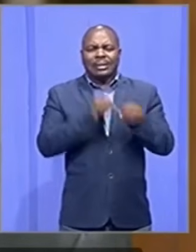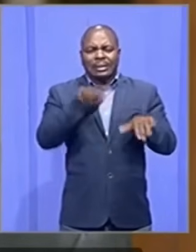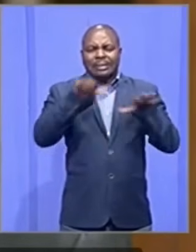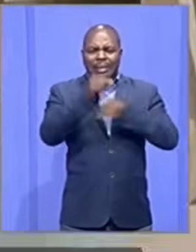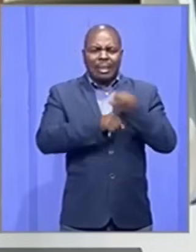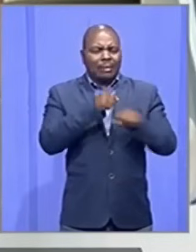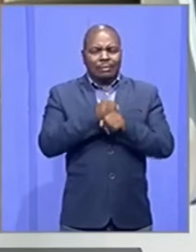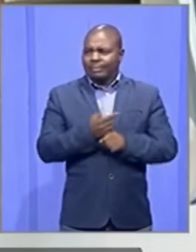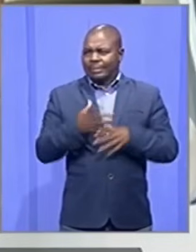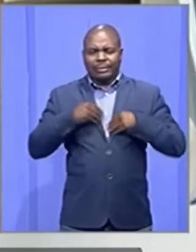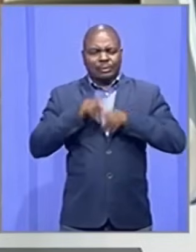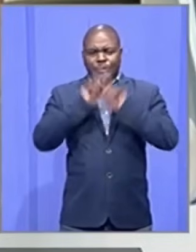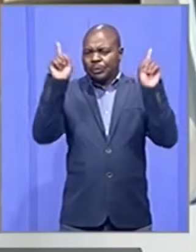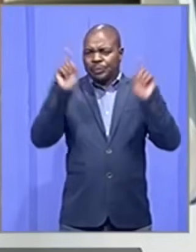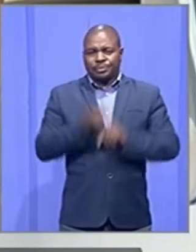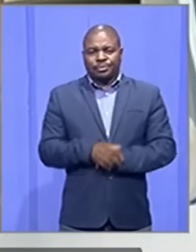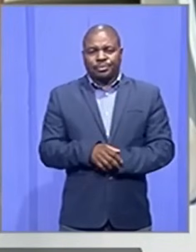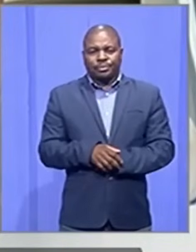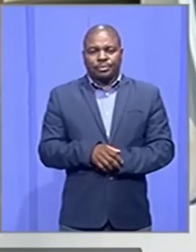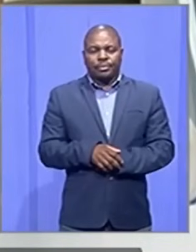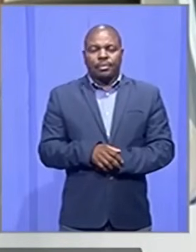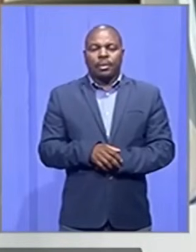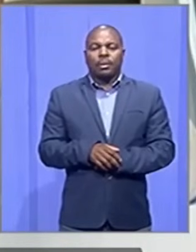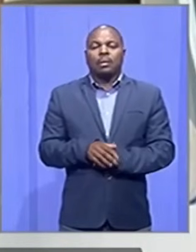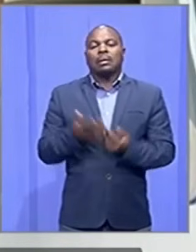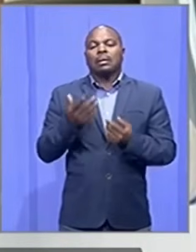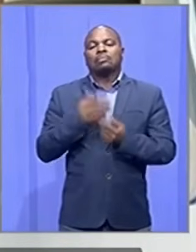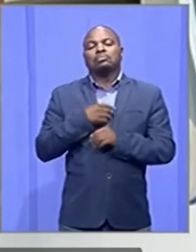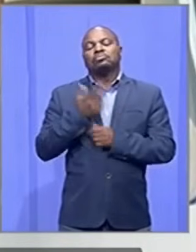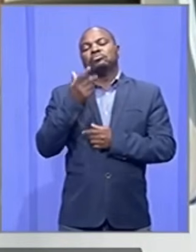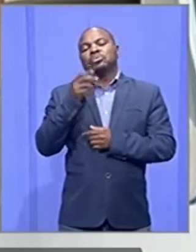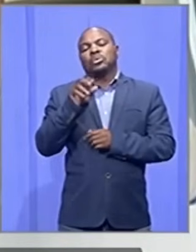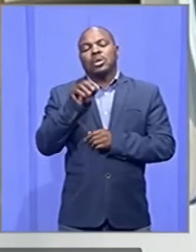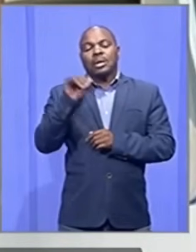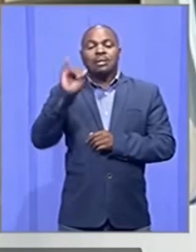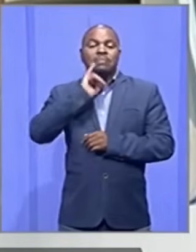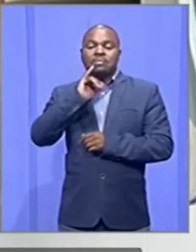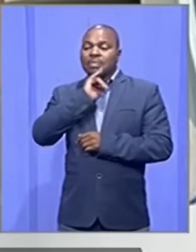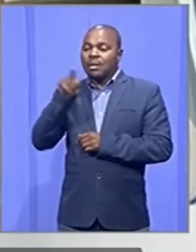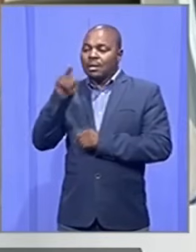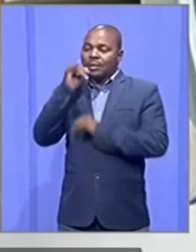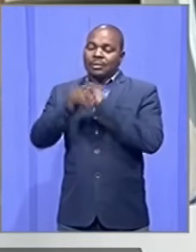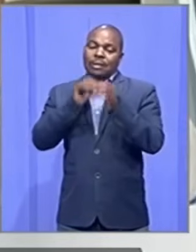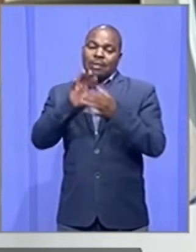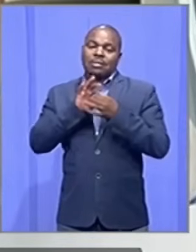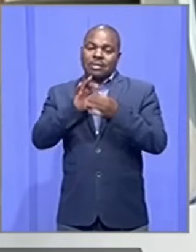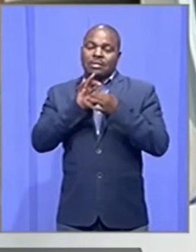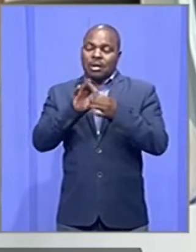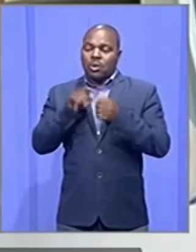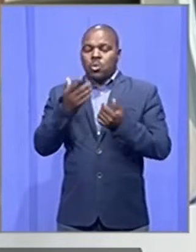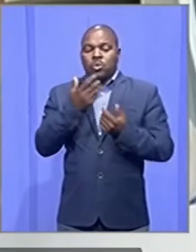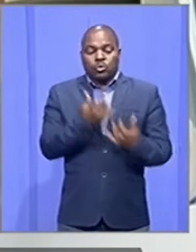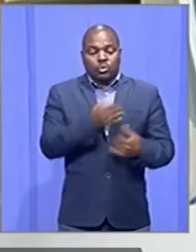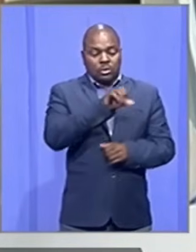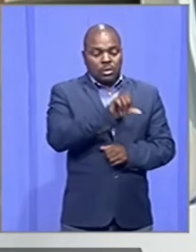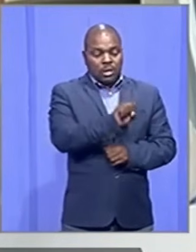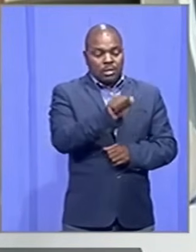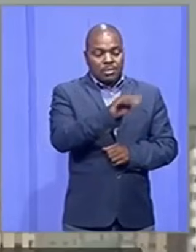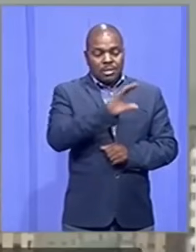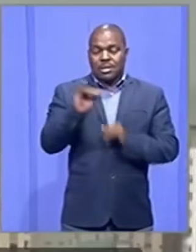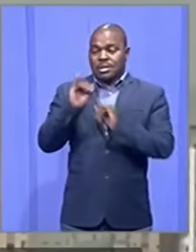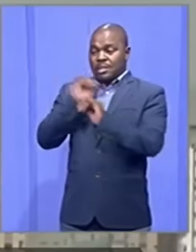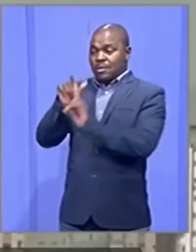completely untenable. Ka ho le leng letona la ditjhaba tse fapaneng ka rana ya Israel puisano le mohlophisi tabeng tsa matjhaba kwa SABC